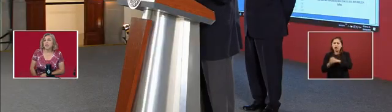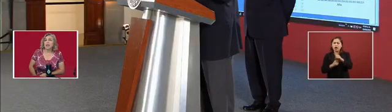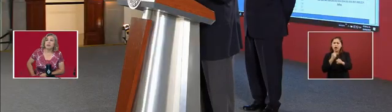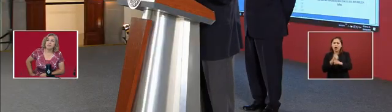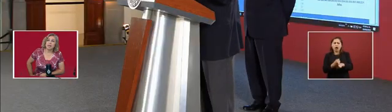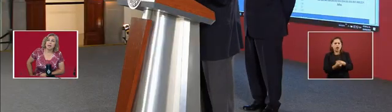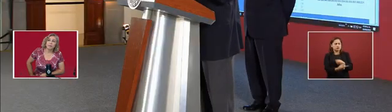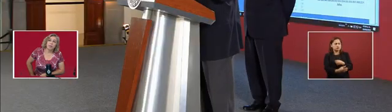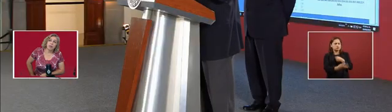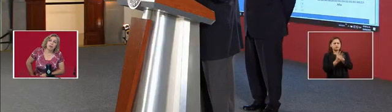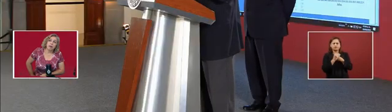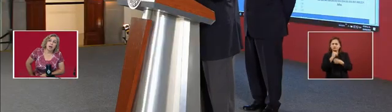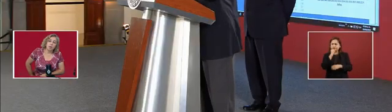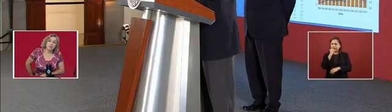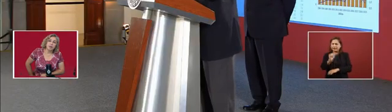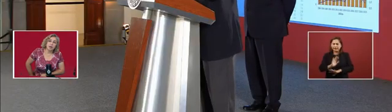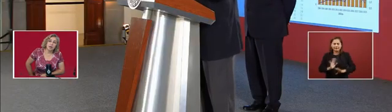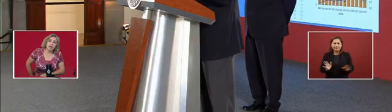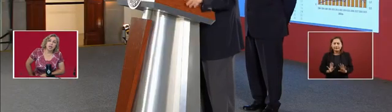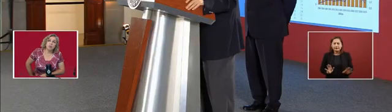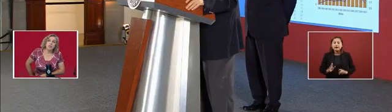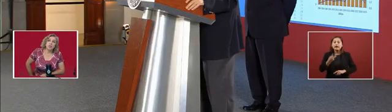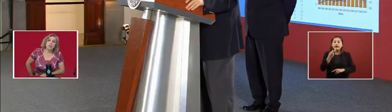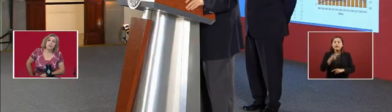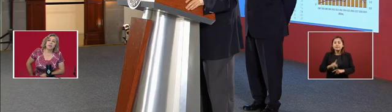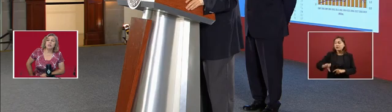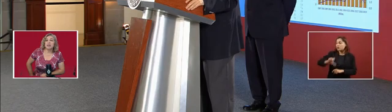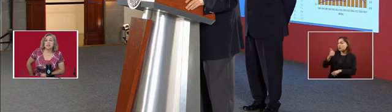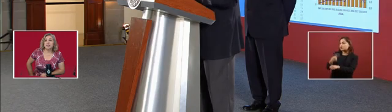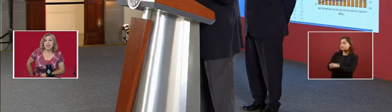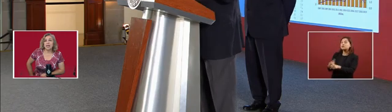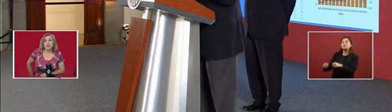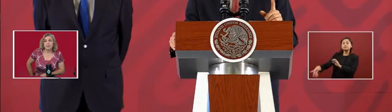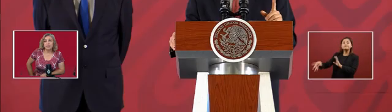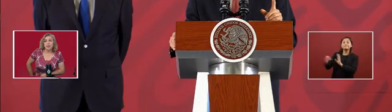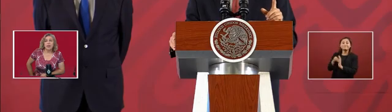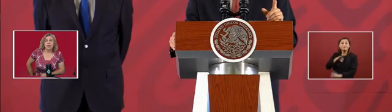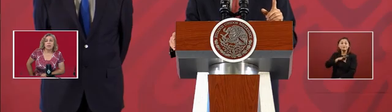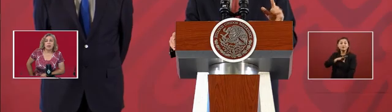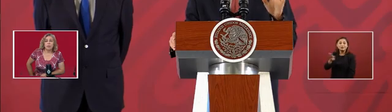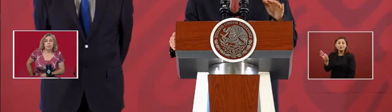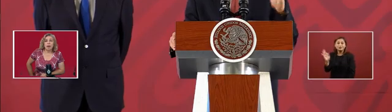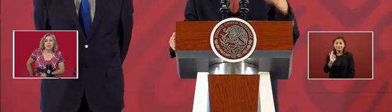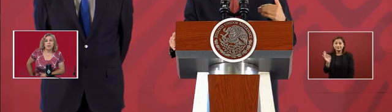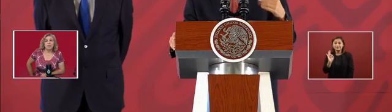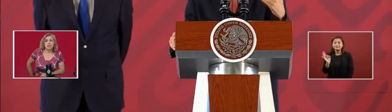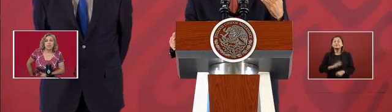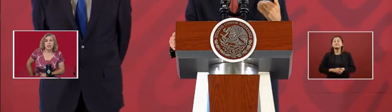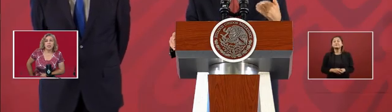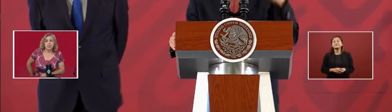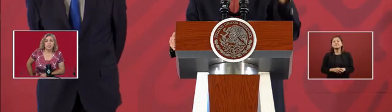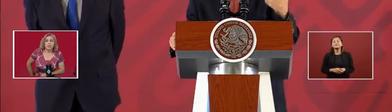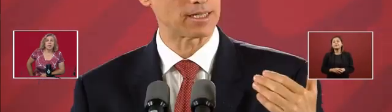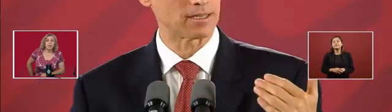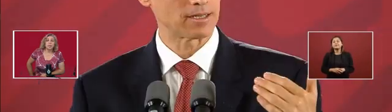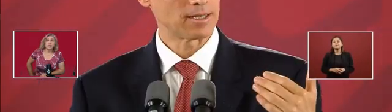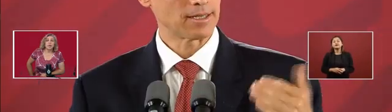Zika in 2015 or 26 or 8 now will protect you against